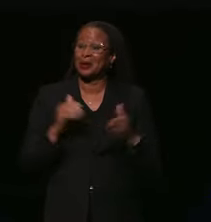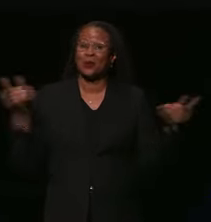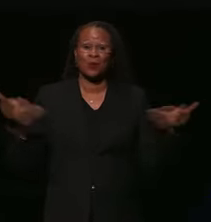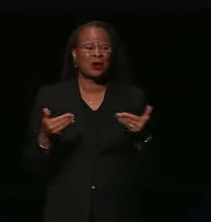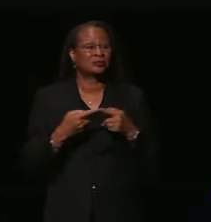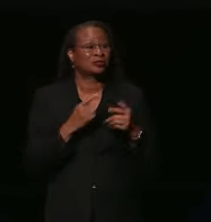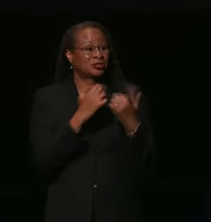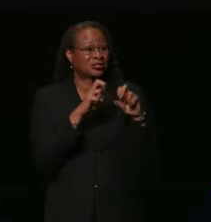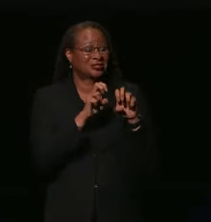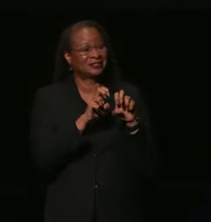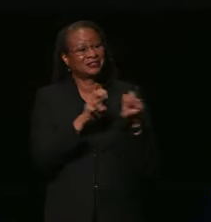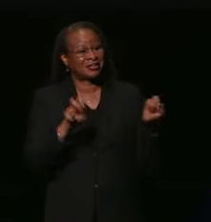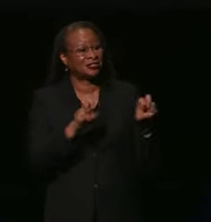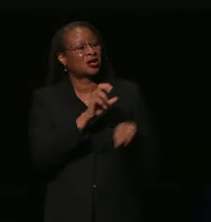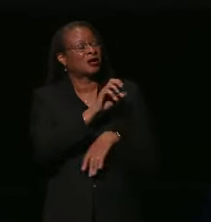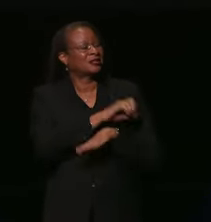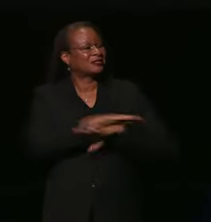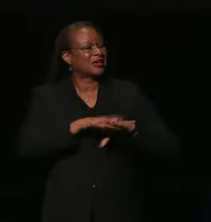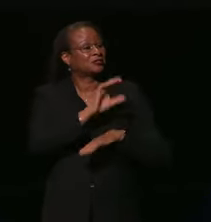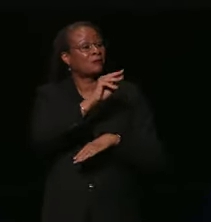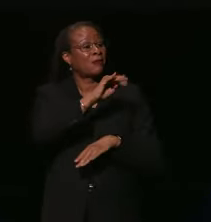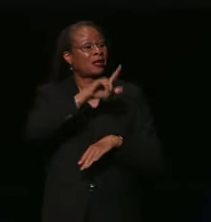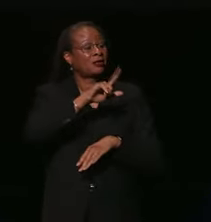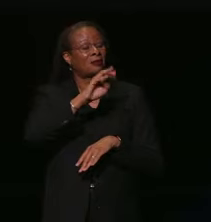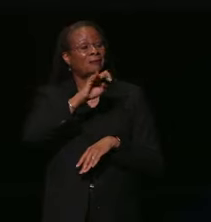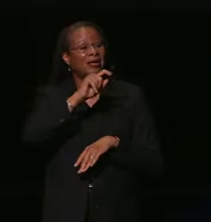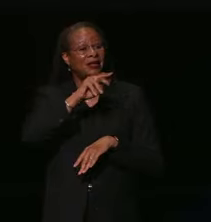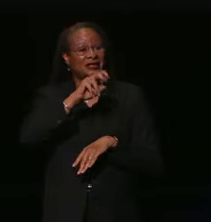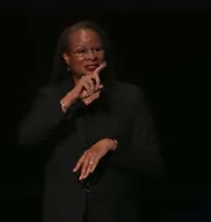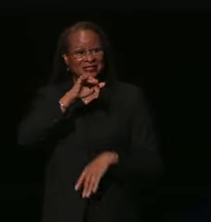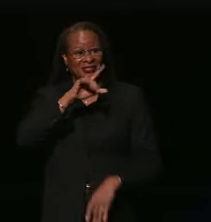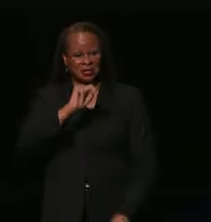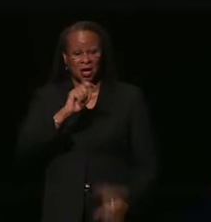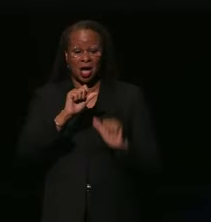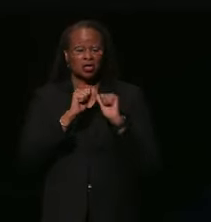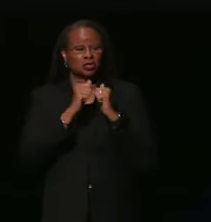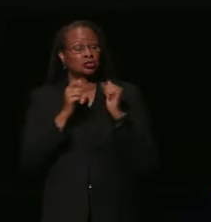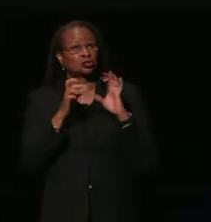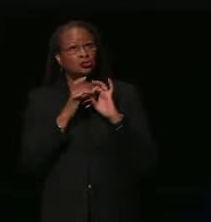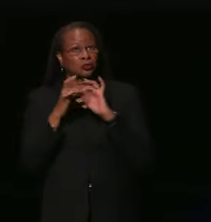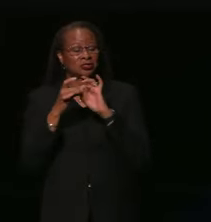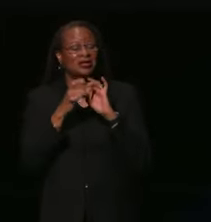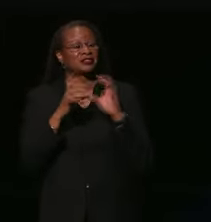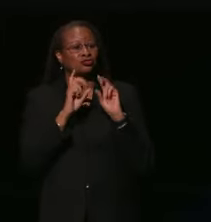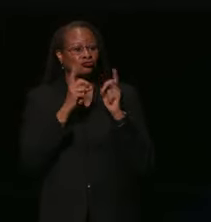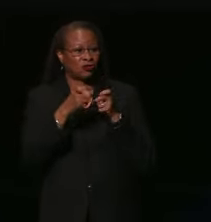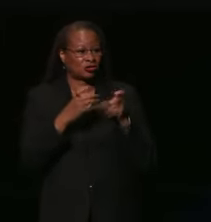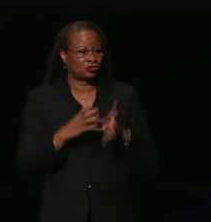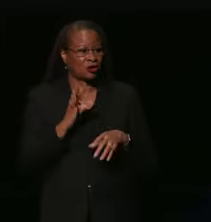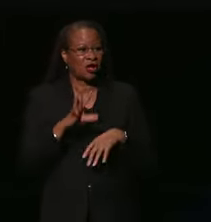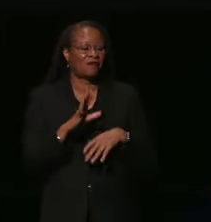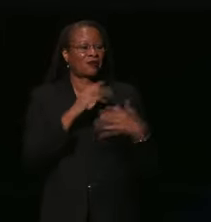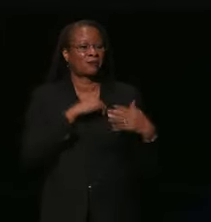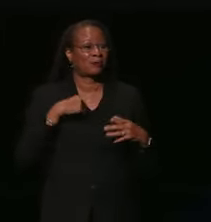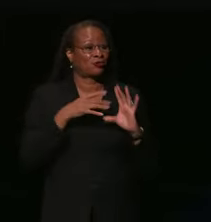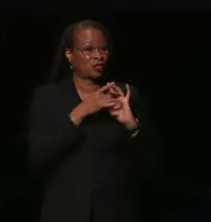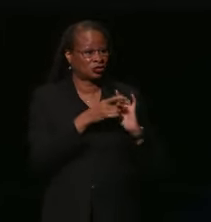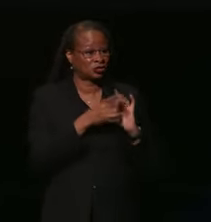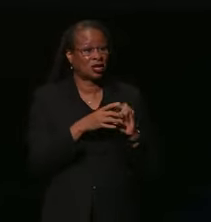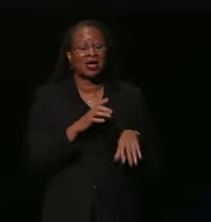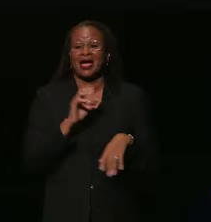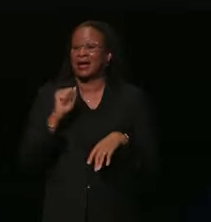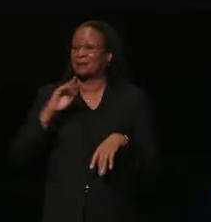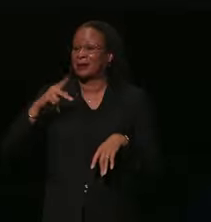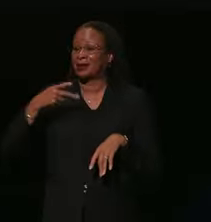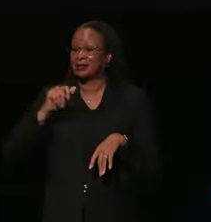stage Michael Benedict, Associate Director of Member Relations and Awards Administration at the Academy of Motion